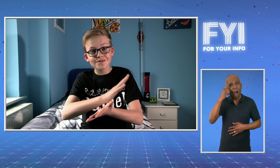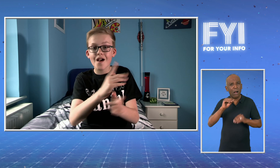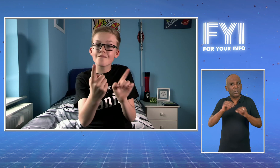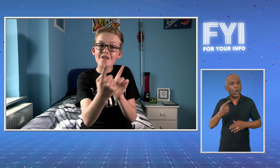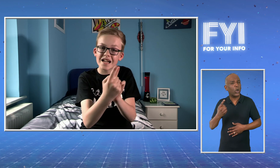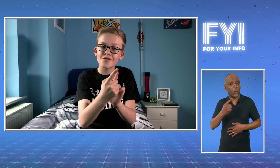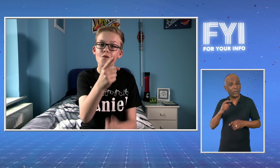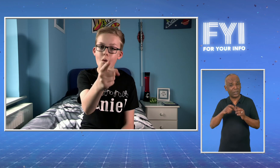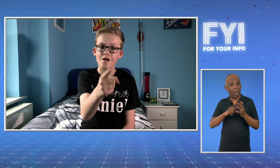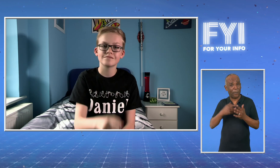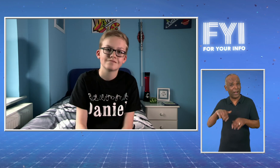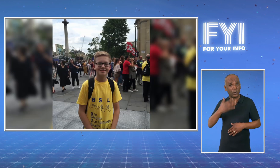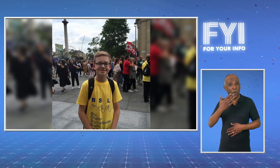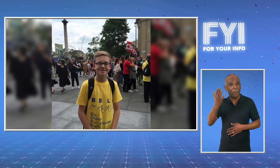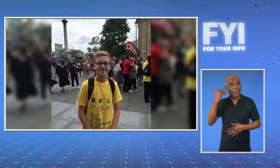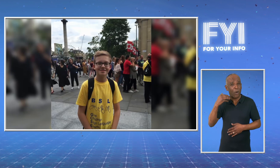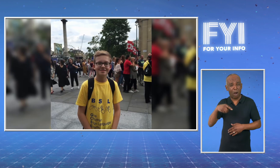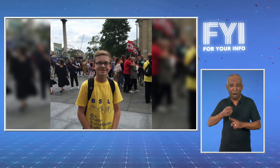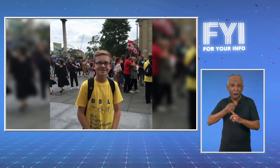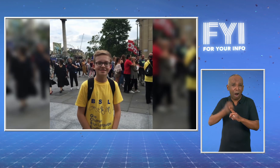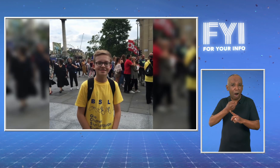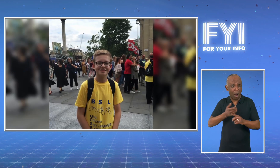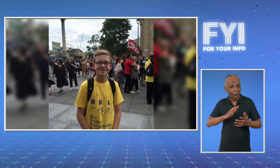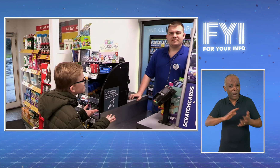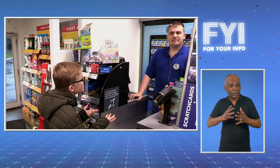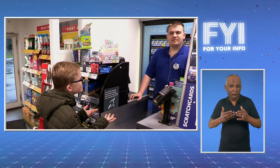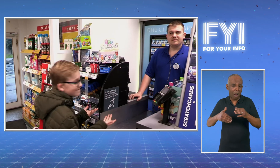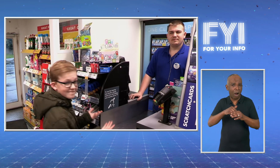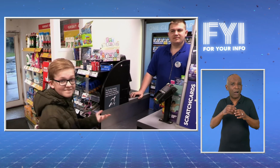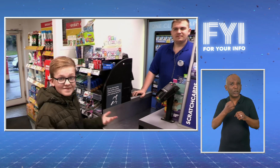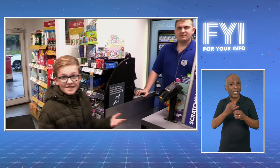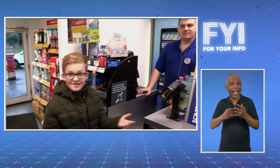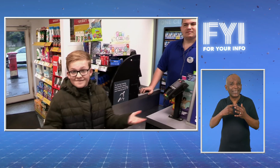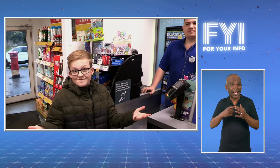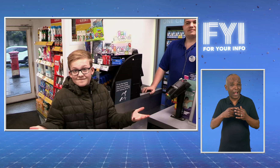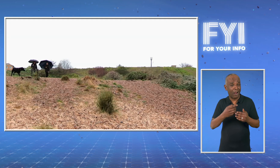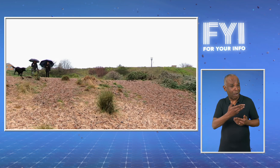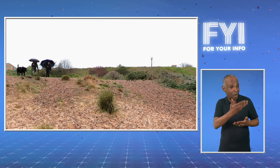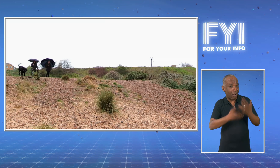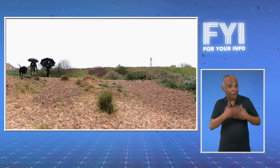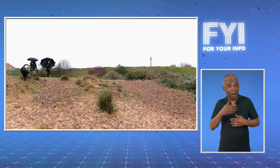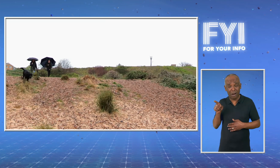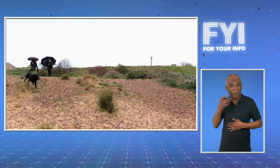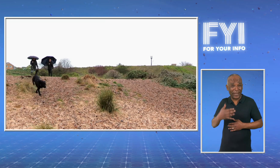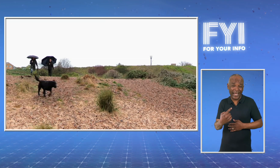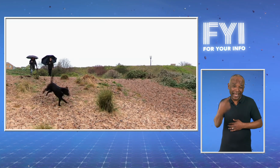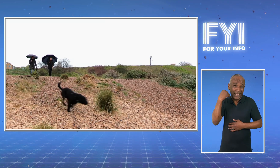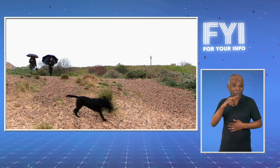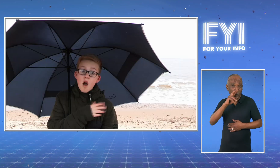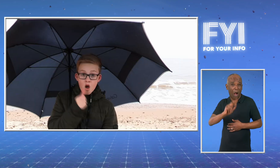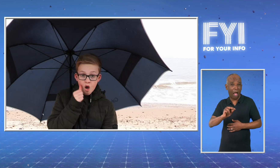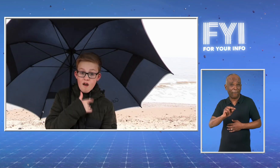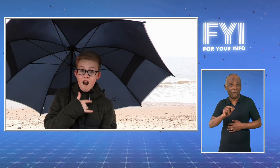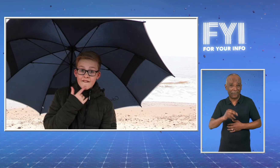by an ex-pupil, Daniel. He's been campaigning for British Sign Language to be offered as a GCSE, which he told